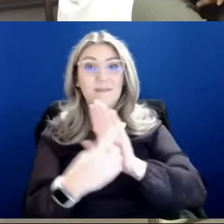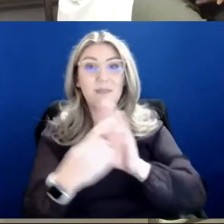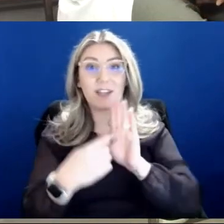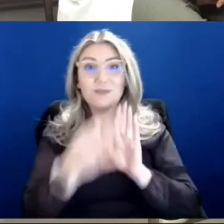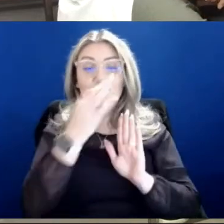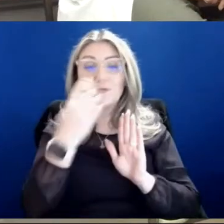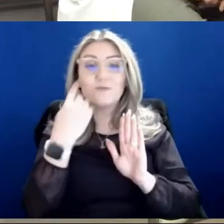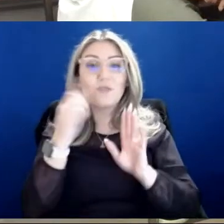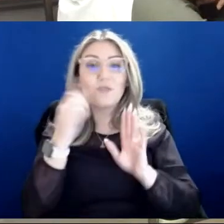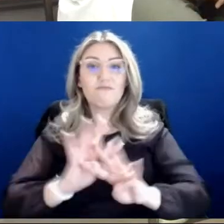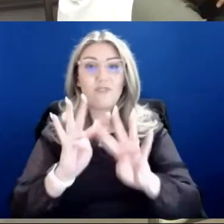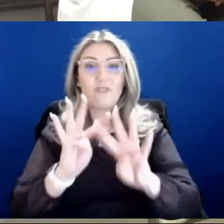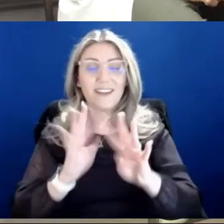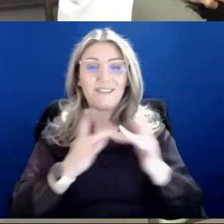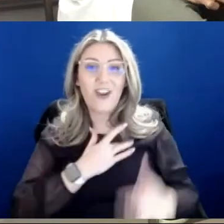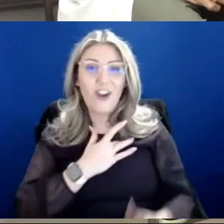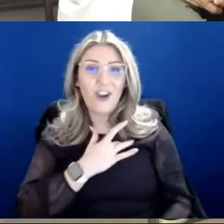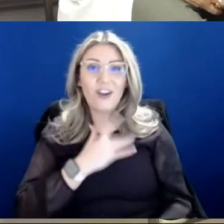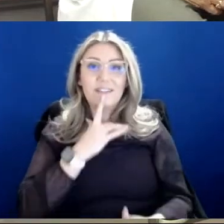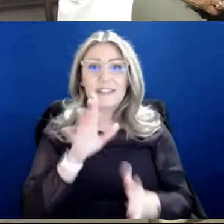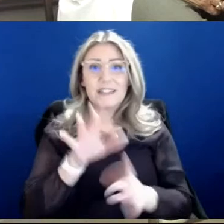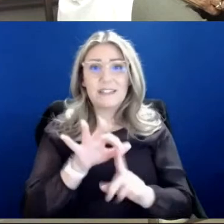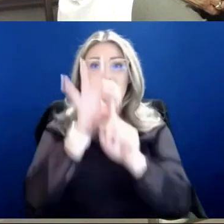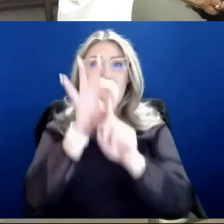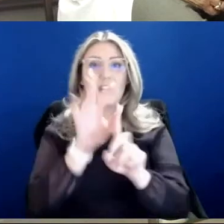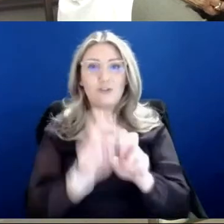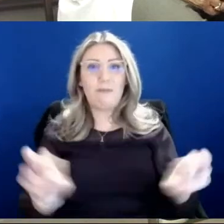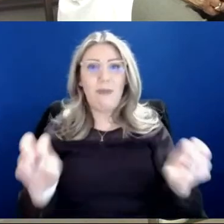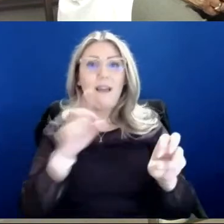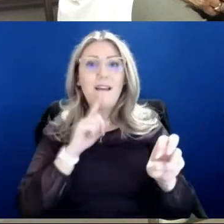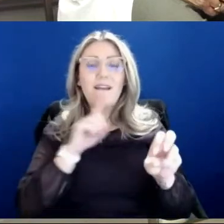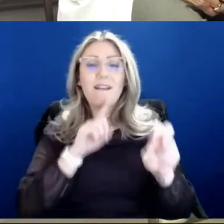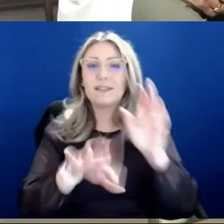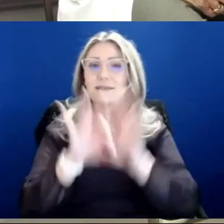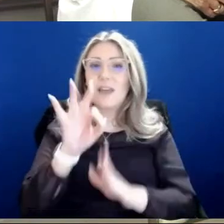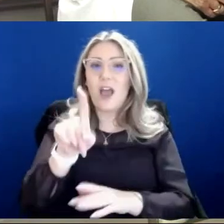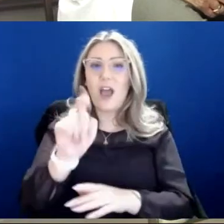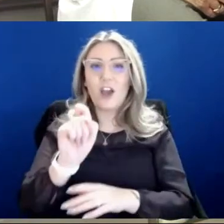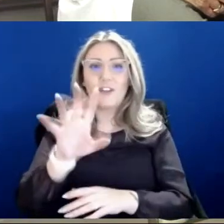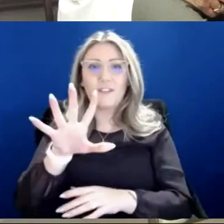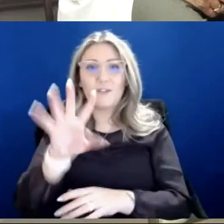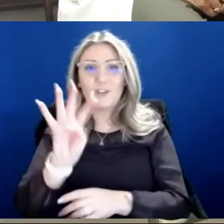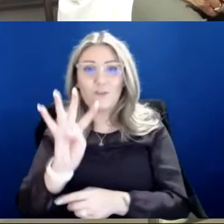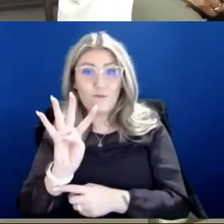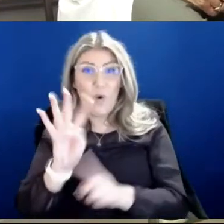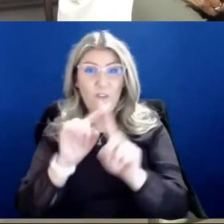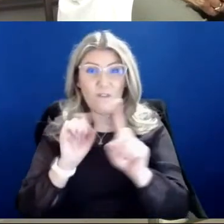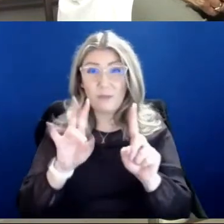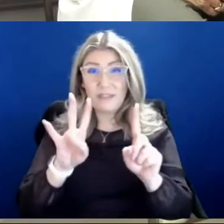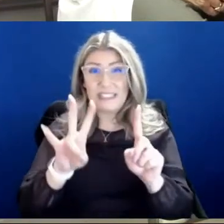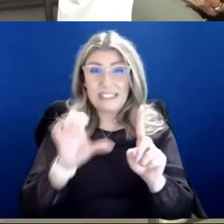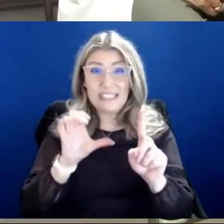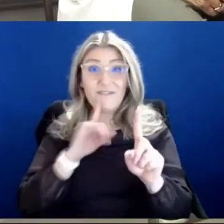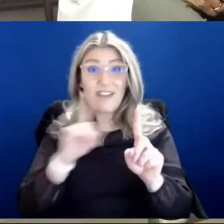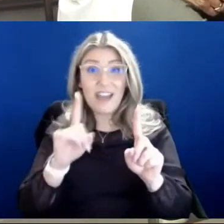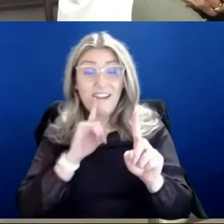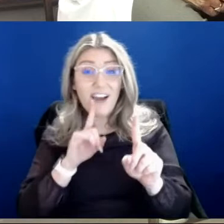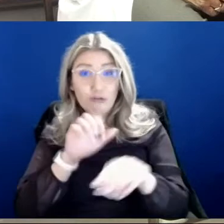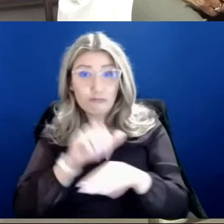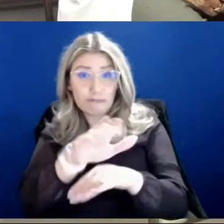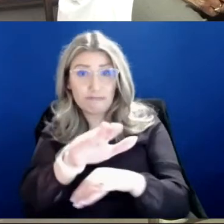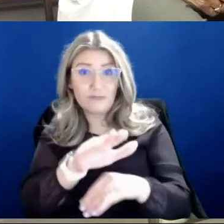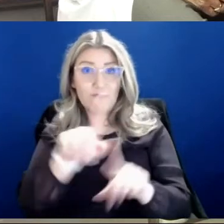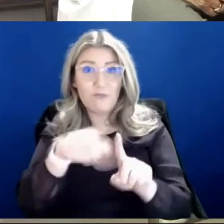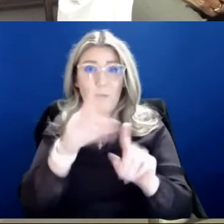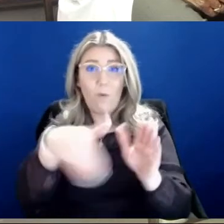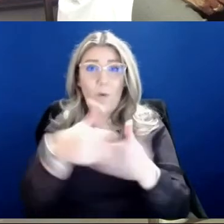special panel selected 154 winning designs out of 700 submissions across the whole metro area. Take a look at the